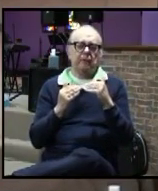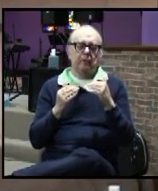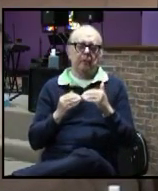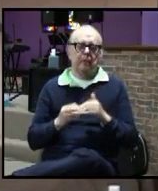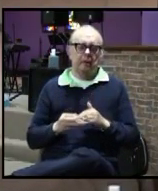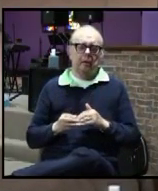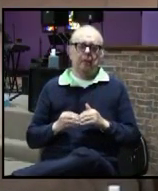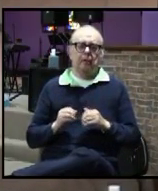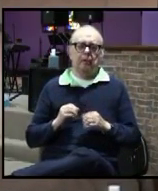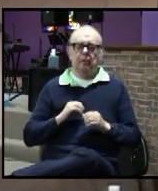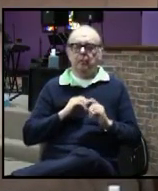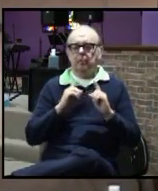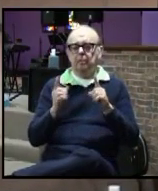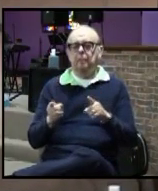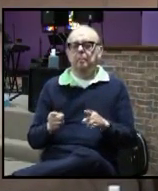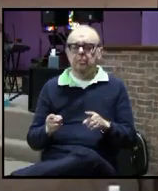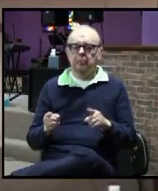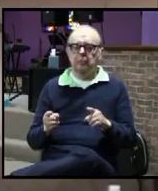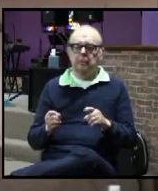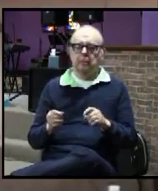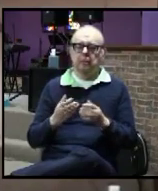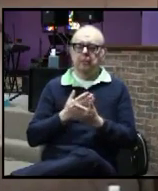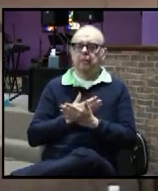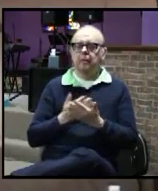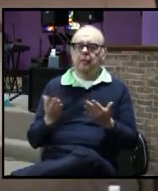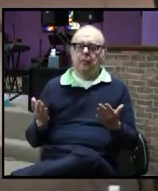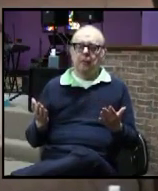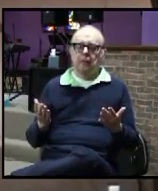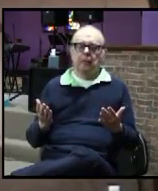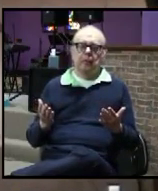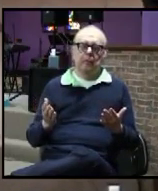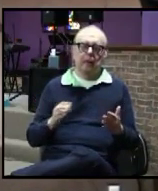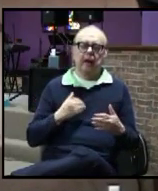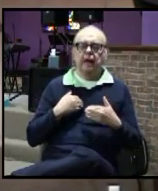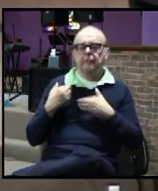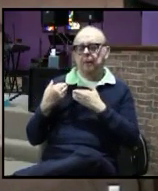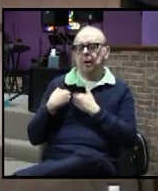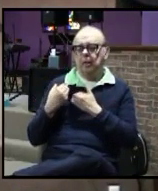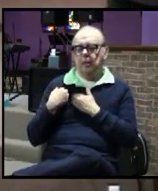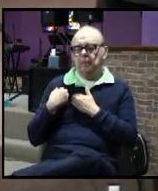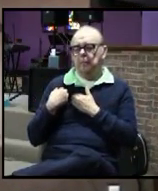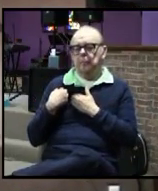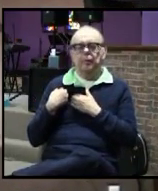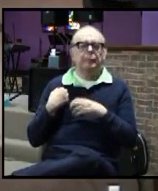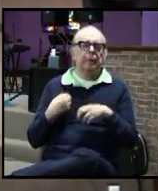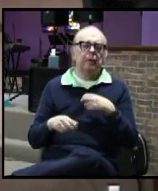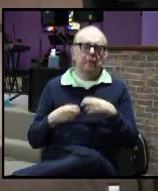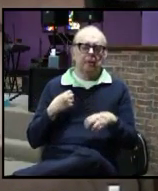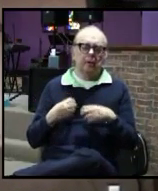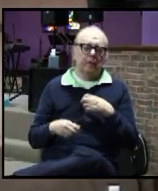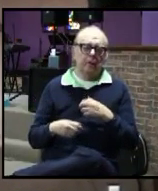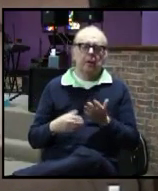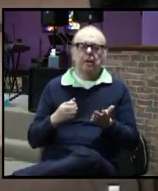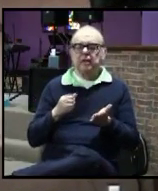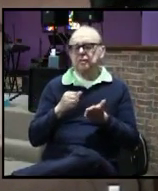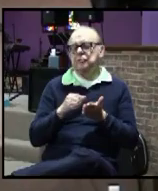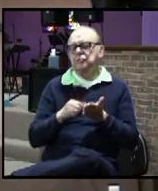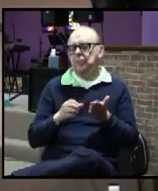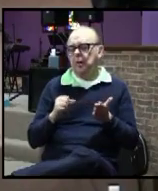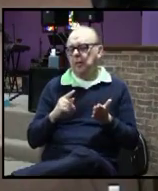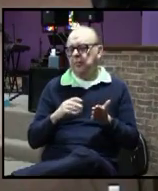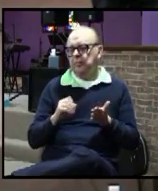harder. We all come with things, we all come with burdens, we all come with baggage, we all come with